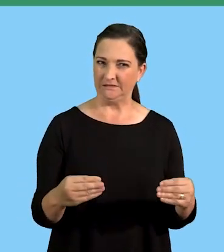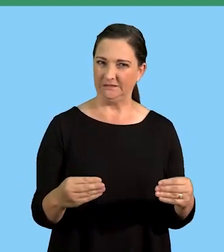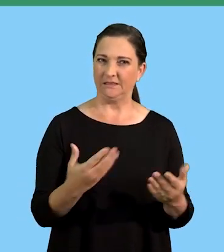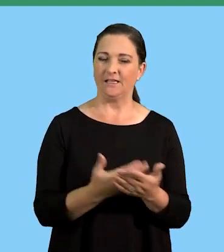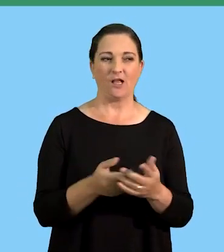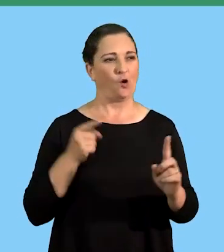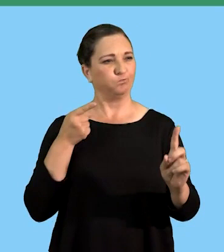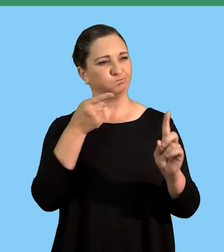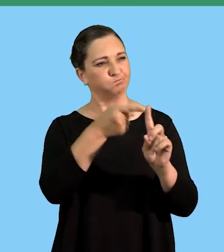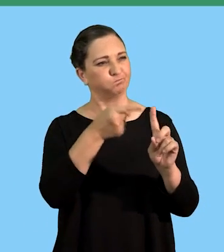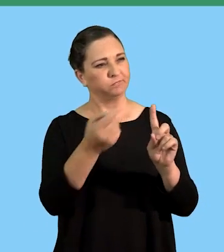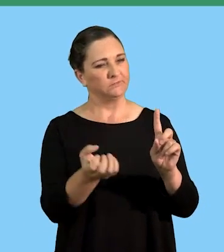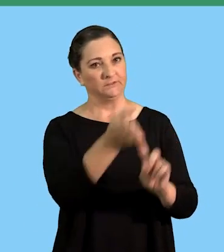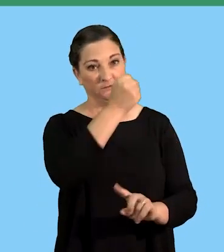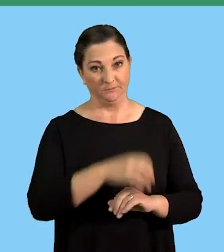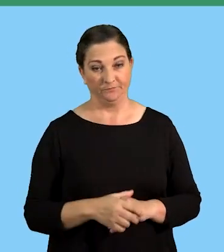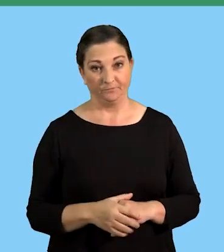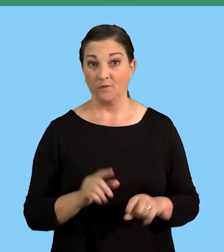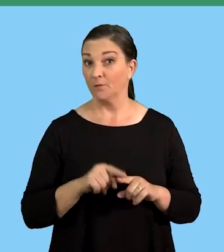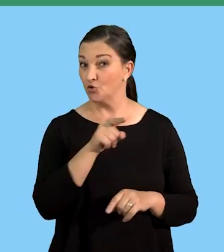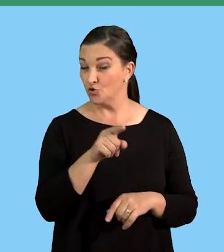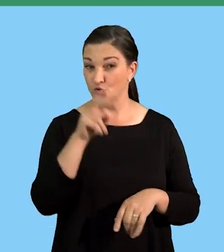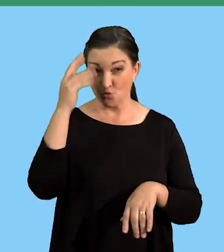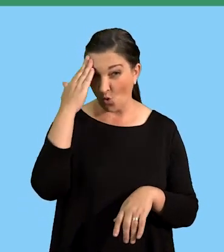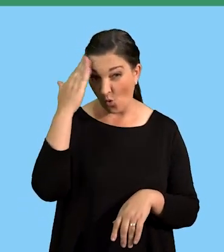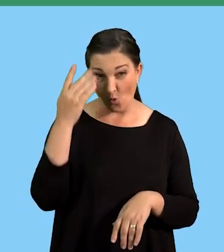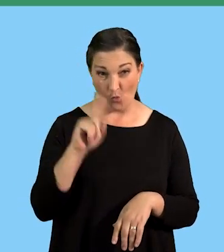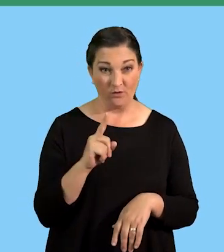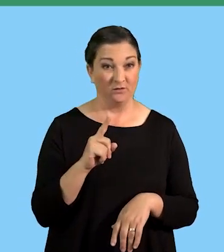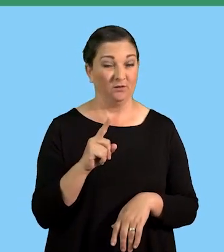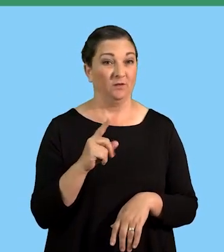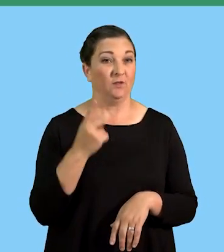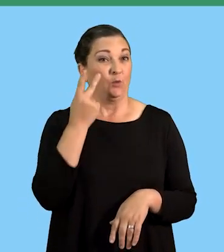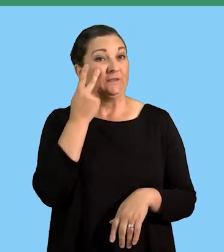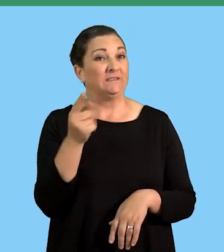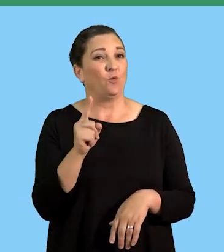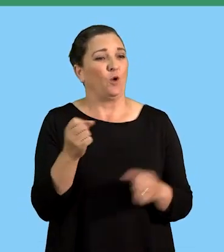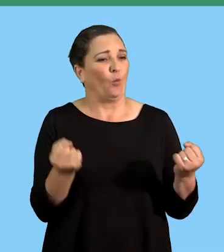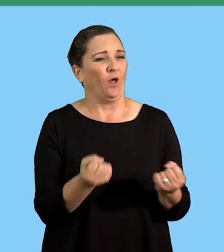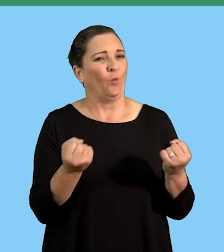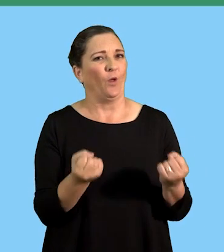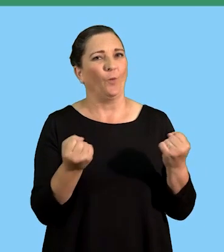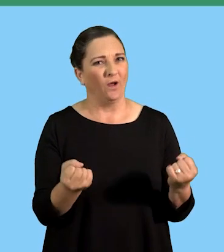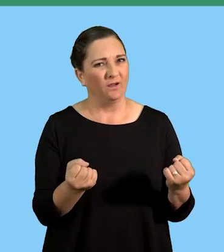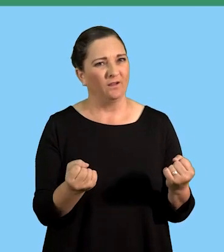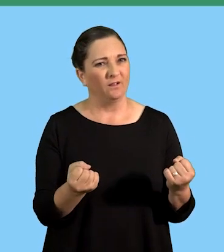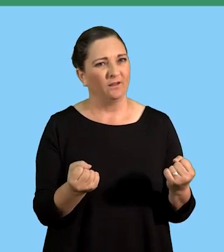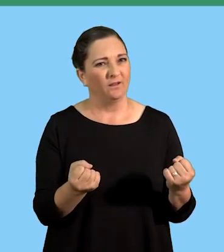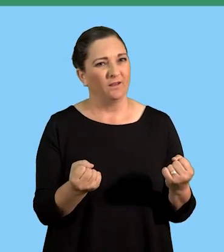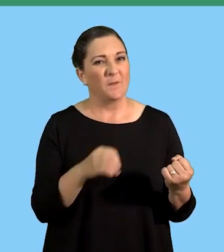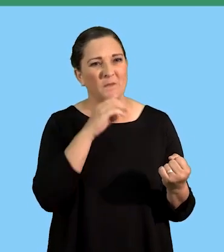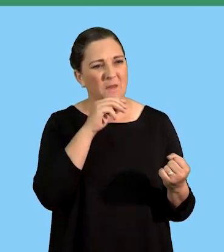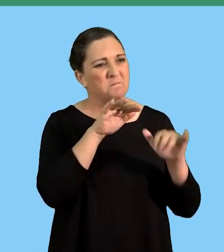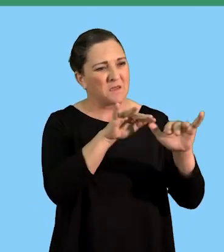its objectives. Now you must note to say when we look at the workforce, we are simply referring to